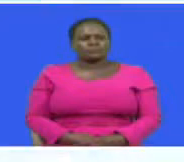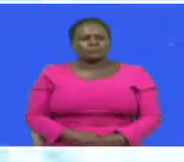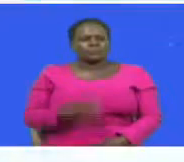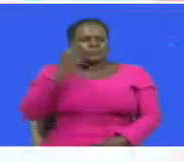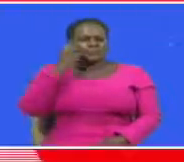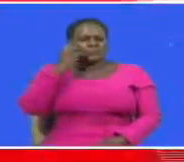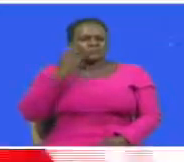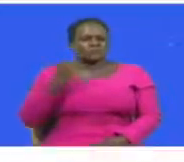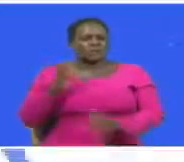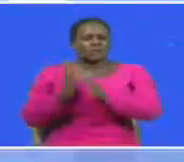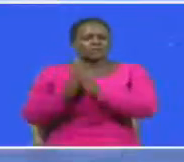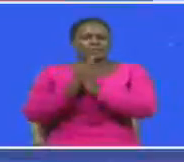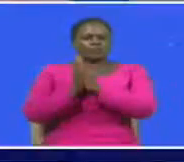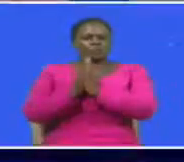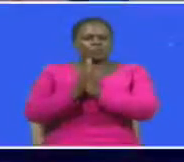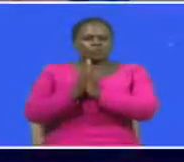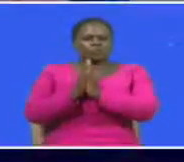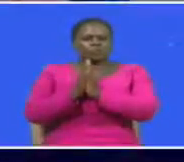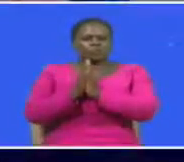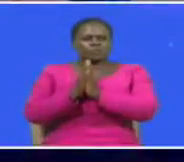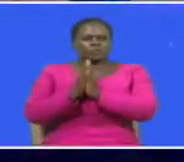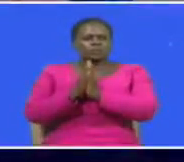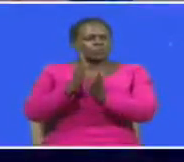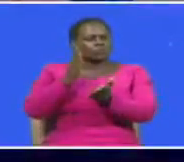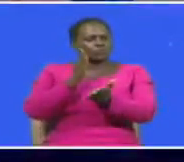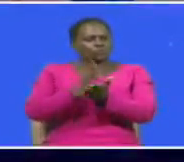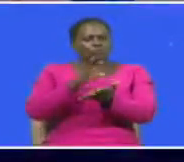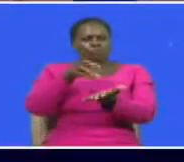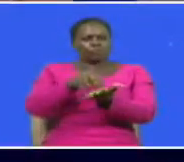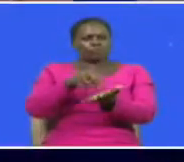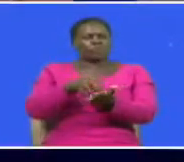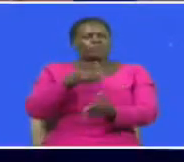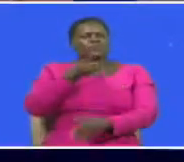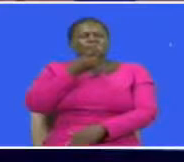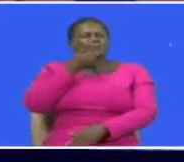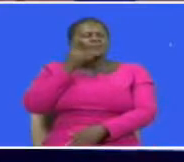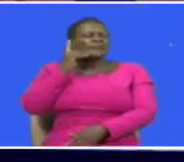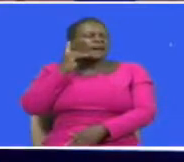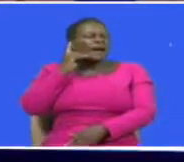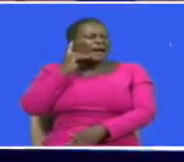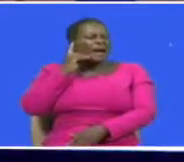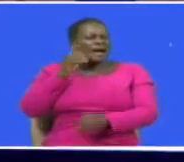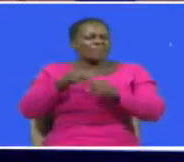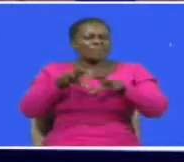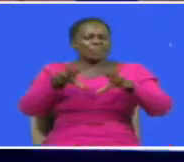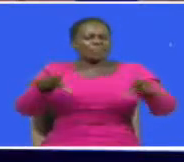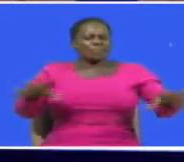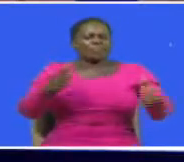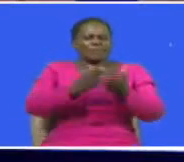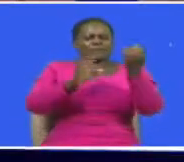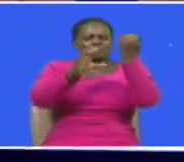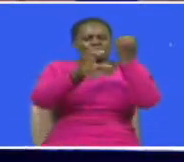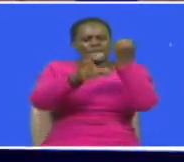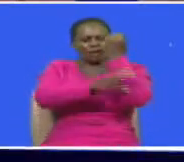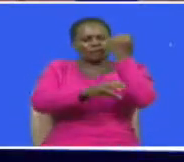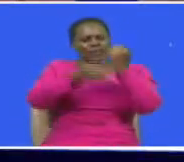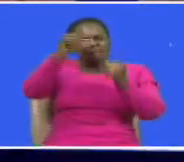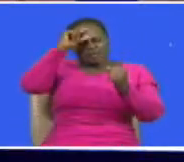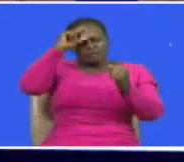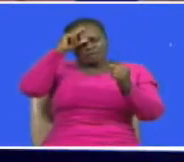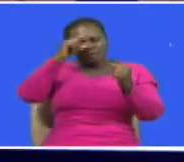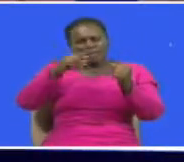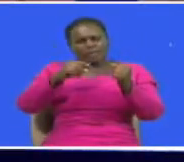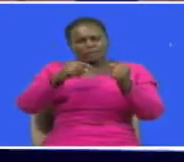Quite a sad story there, but it's the harsh reality. And as the drought continues ravaging parts of the country, the government today flagged